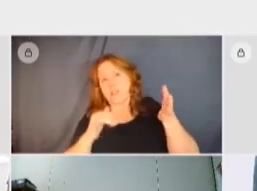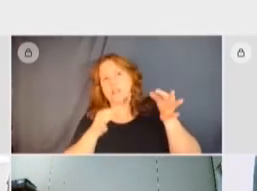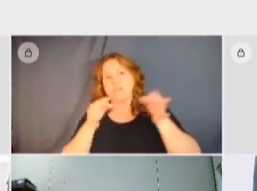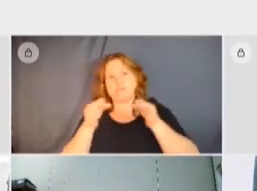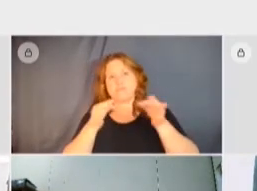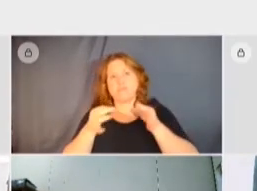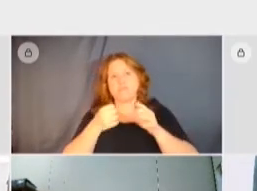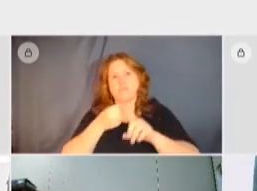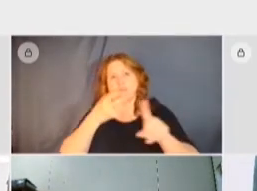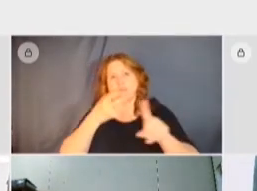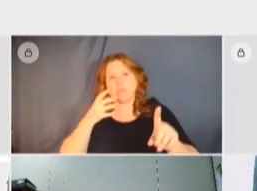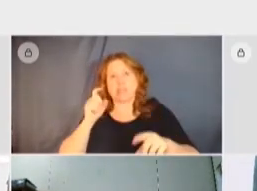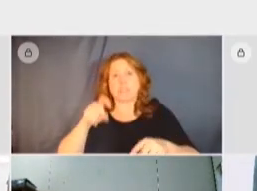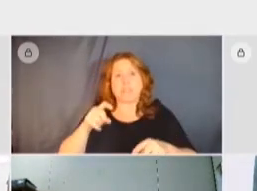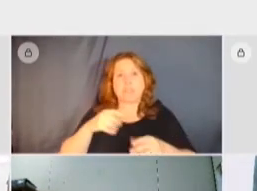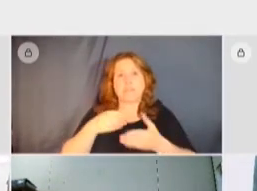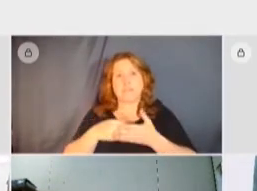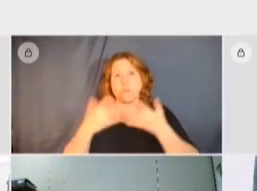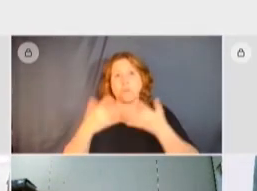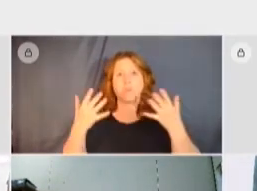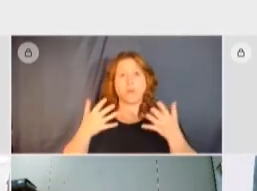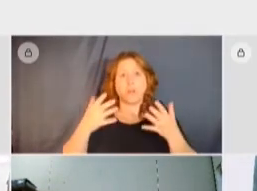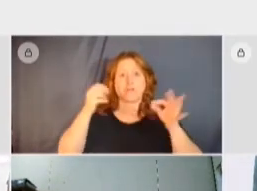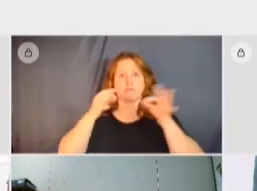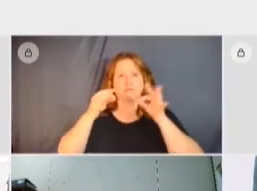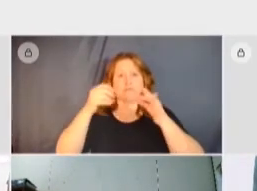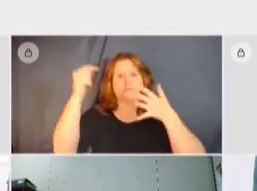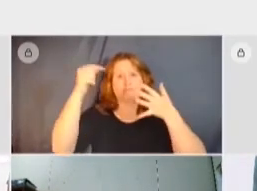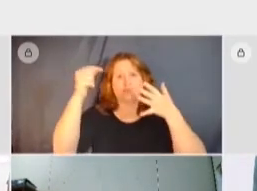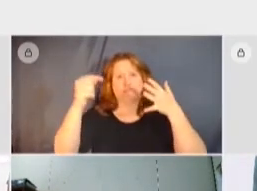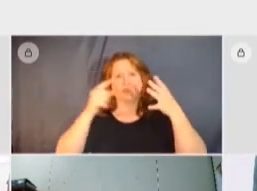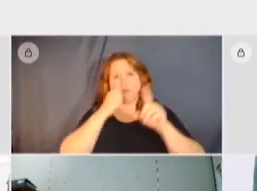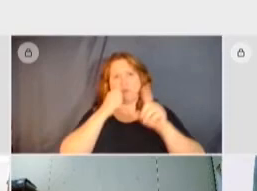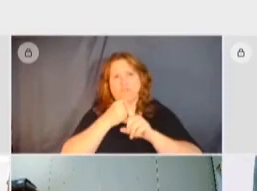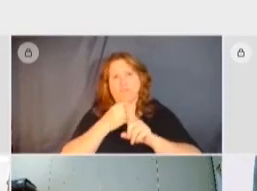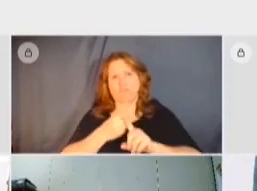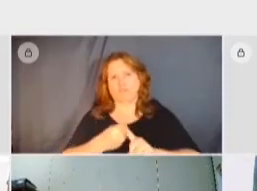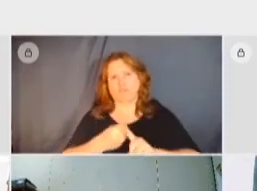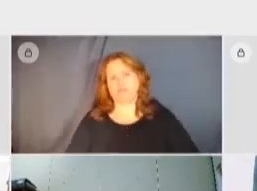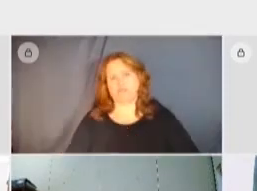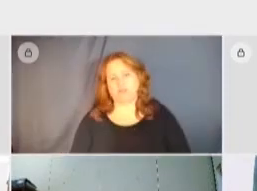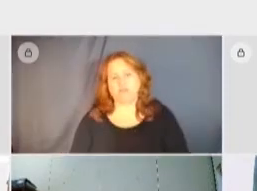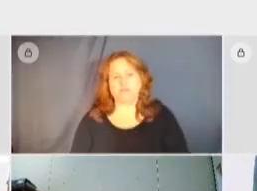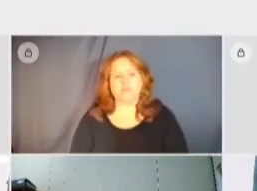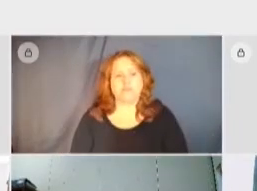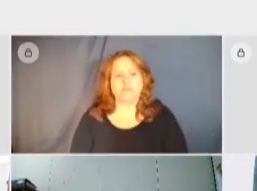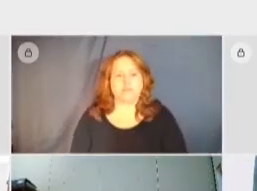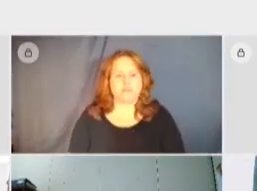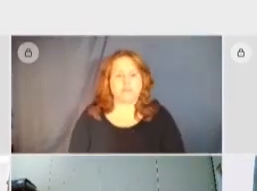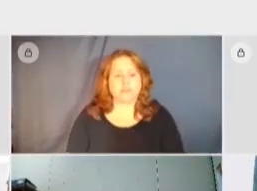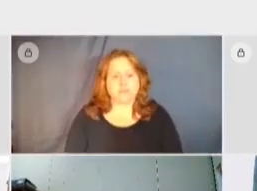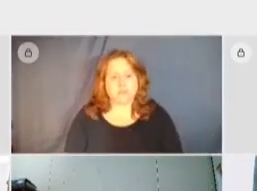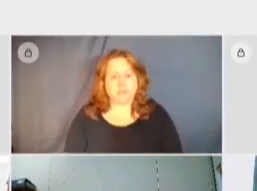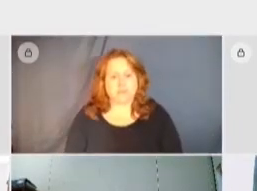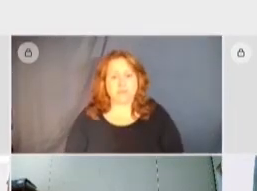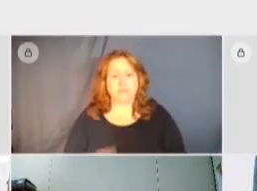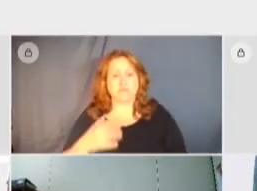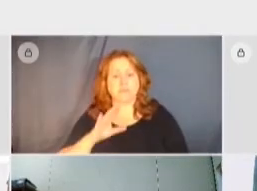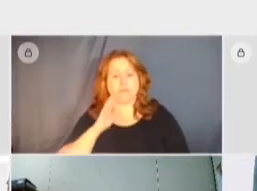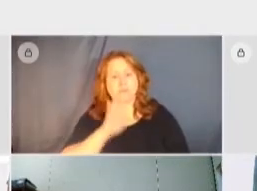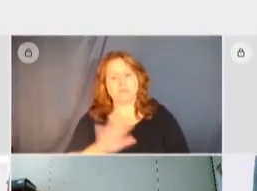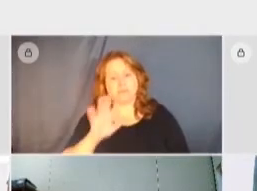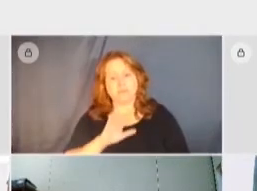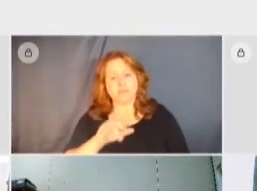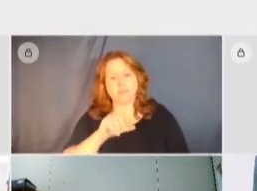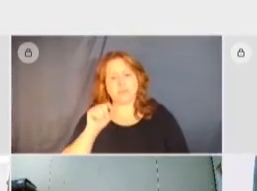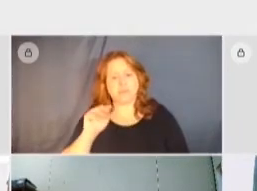to localities with the counties and the $20 million capital budget with the counties. So now that